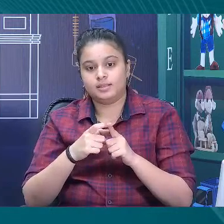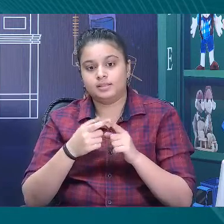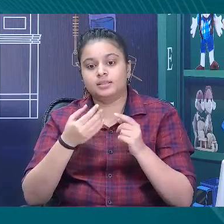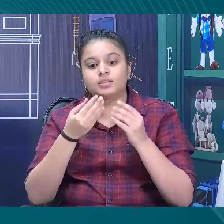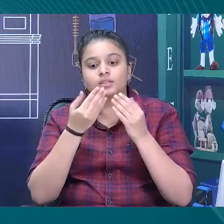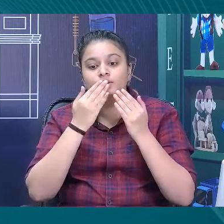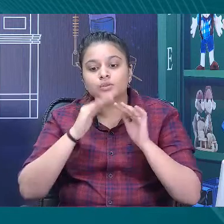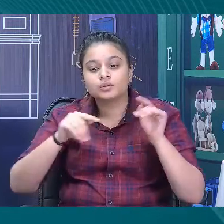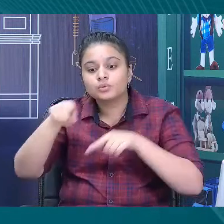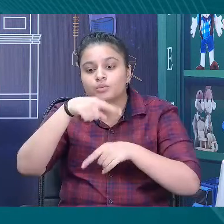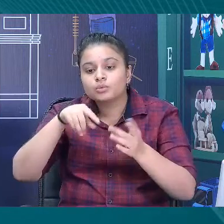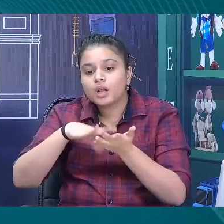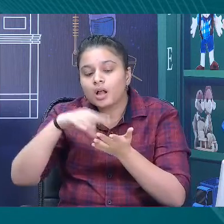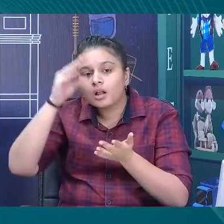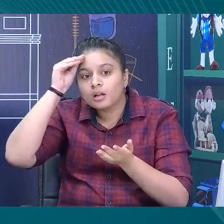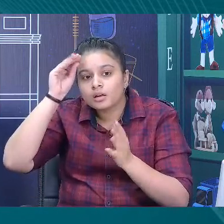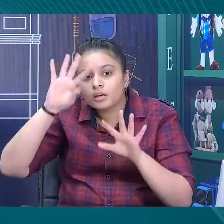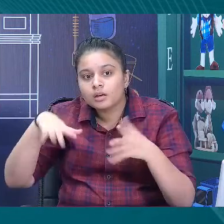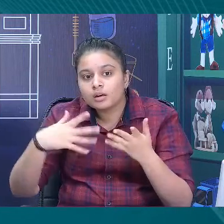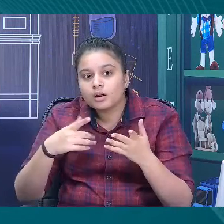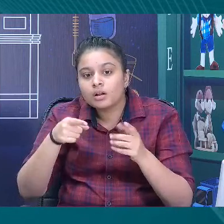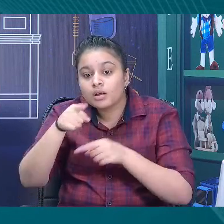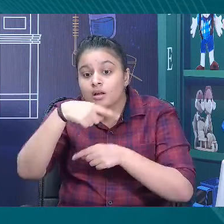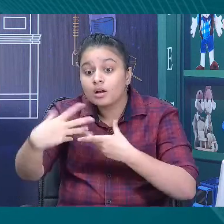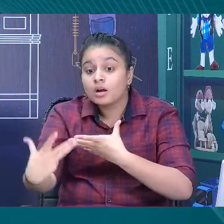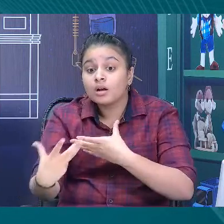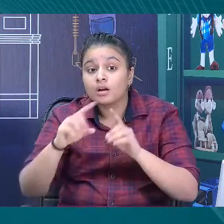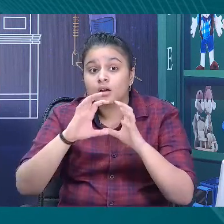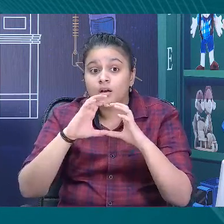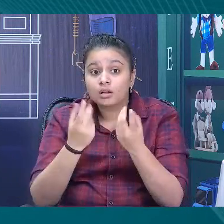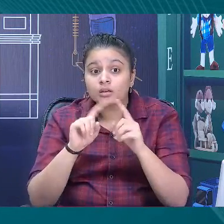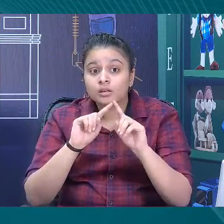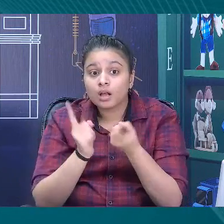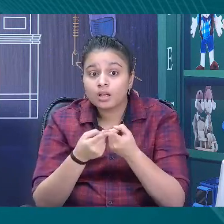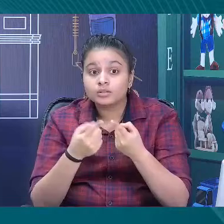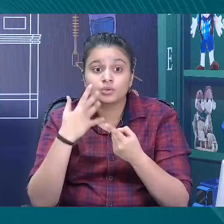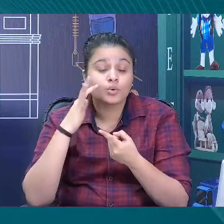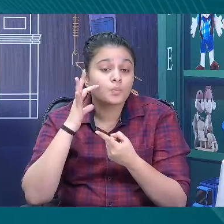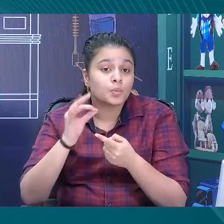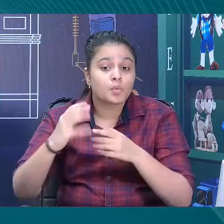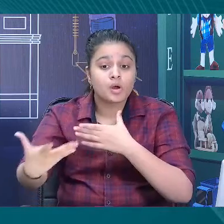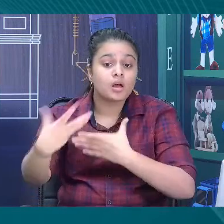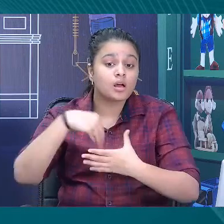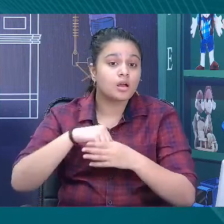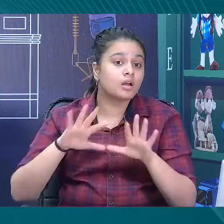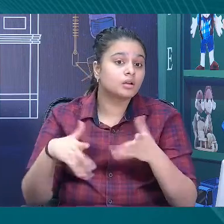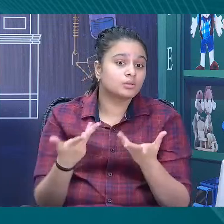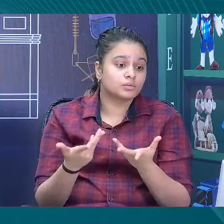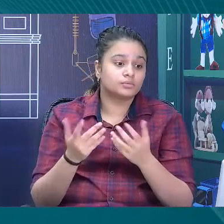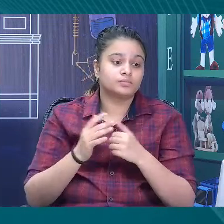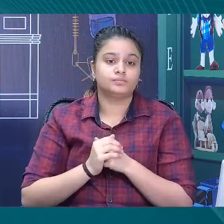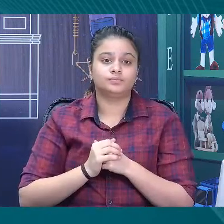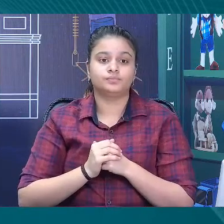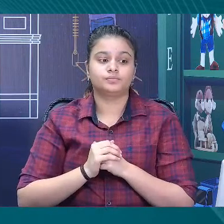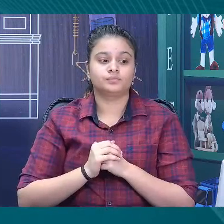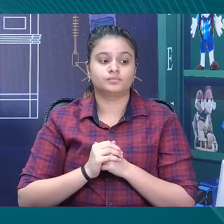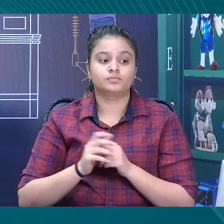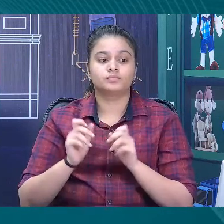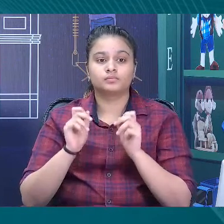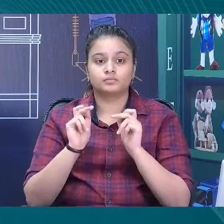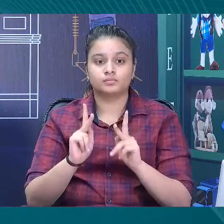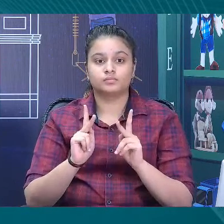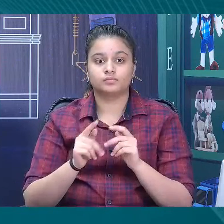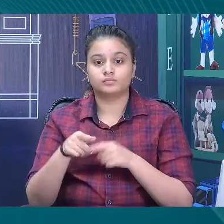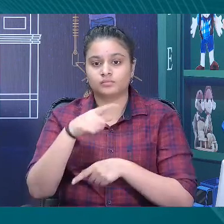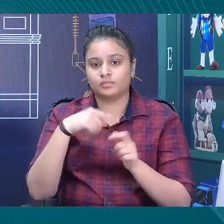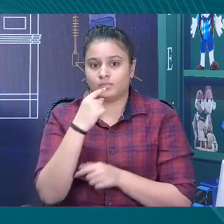SLD, you know, feels as if he or she is also an important part of the classroom? Okay, like